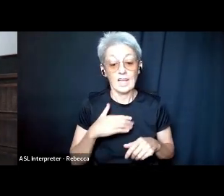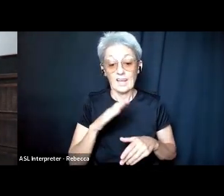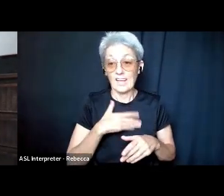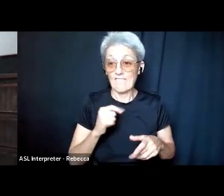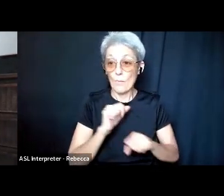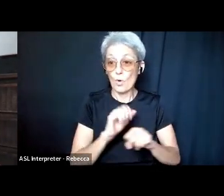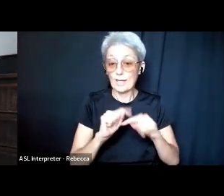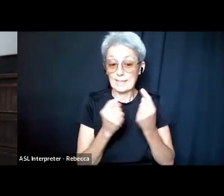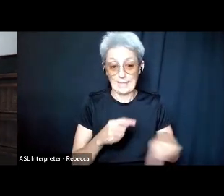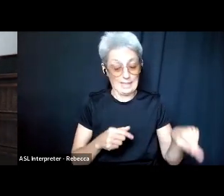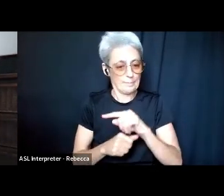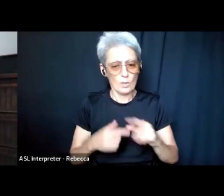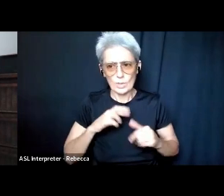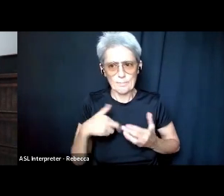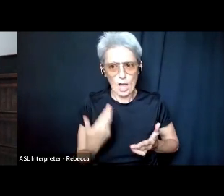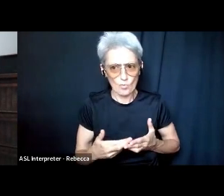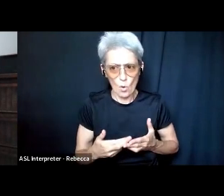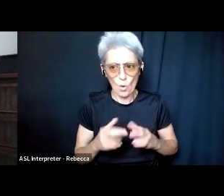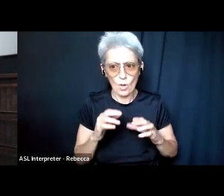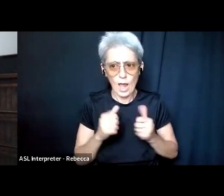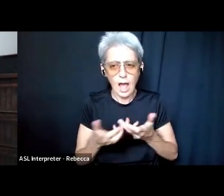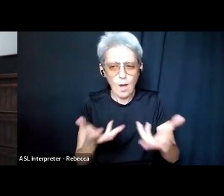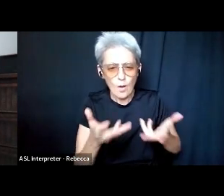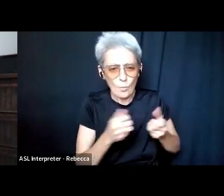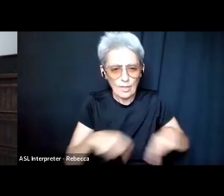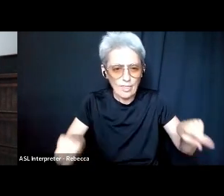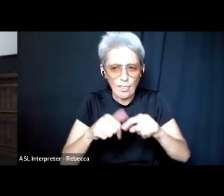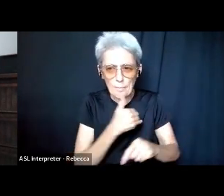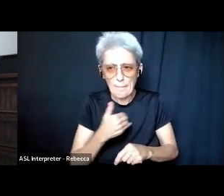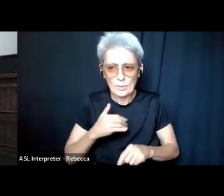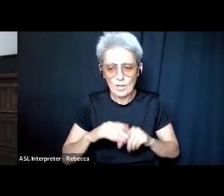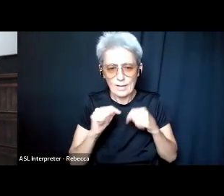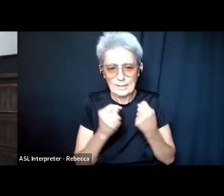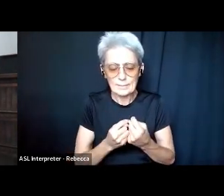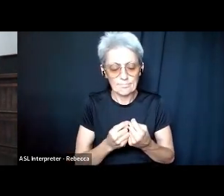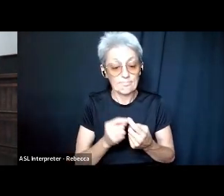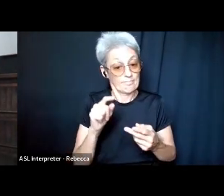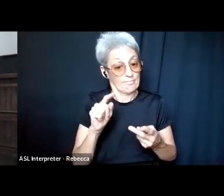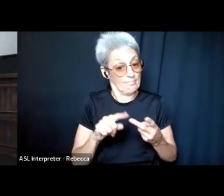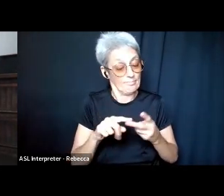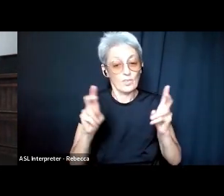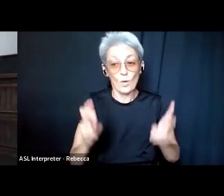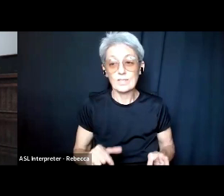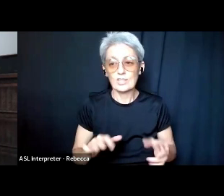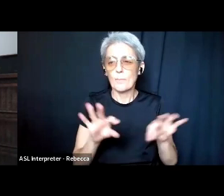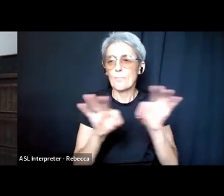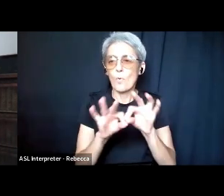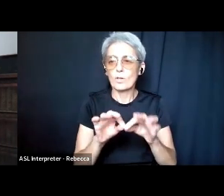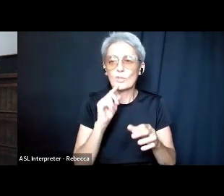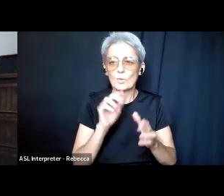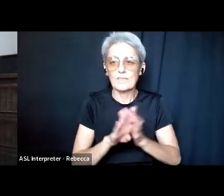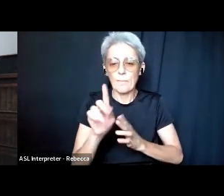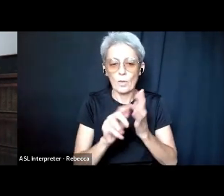people in the team? Those kinds of issues are really important in terms of developing skills for this. Emotional